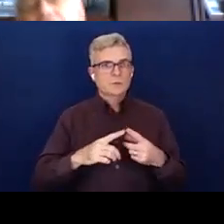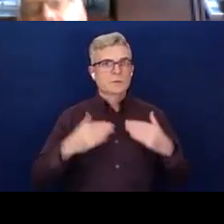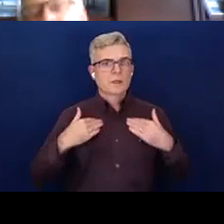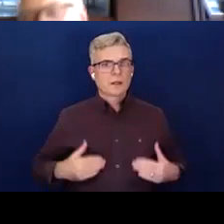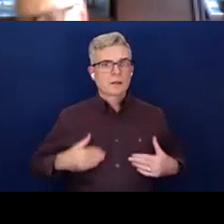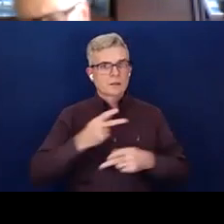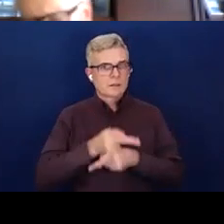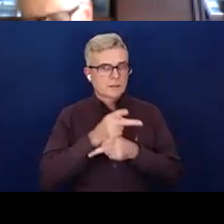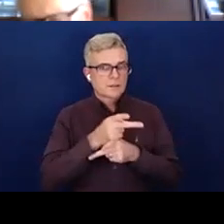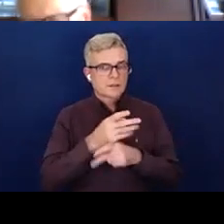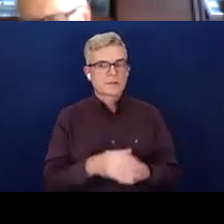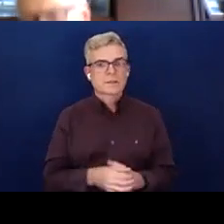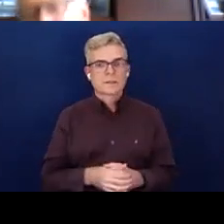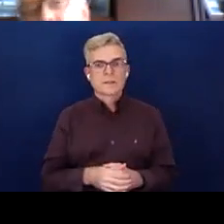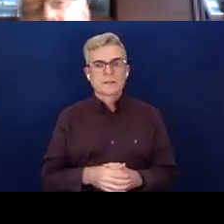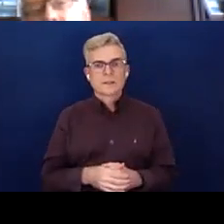and